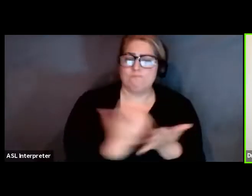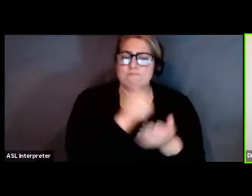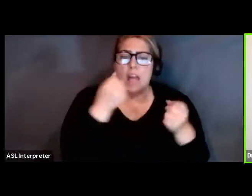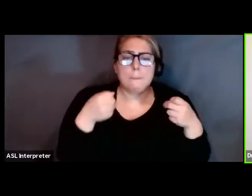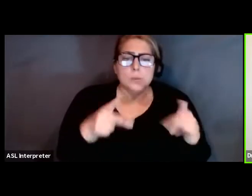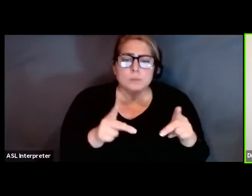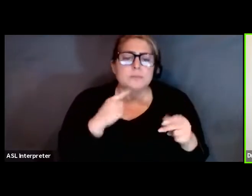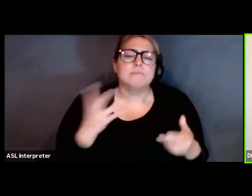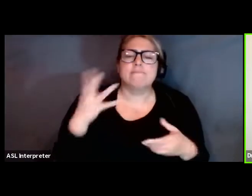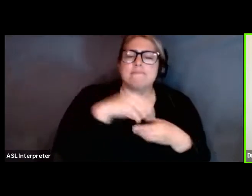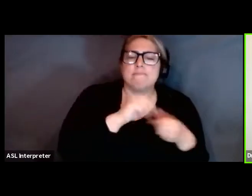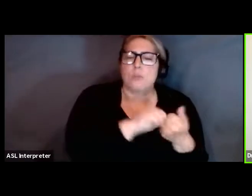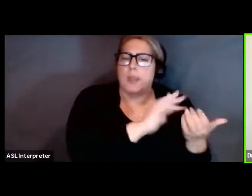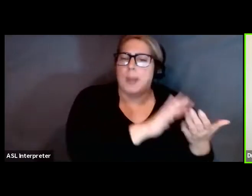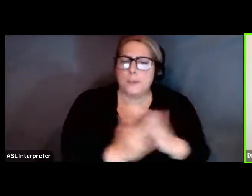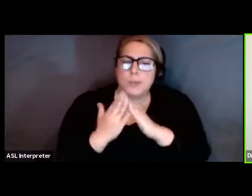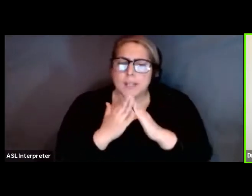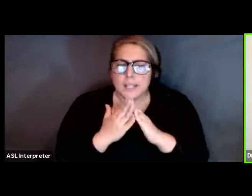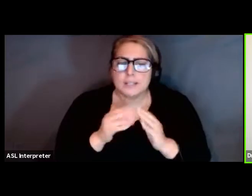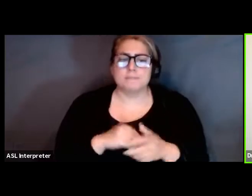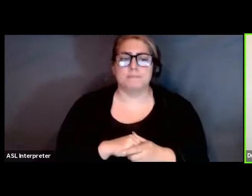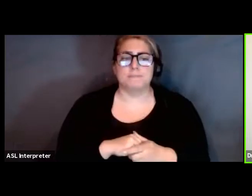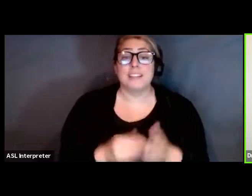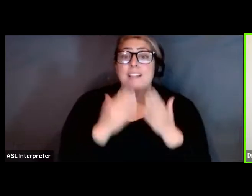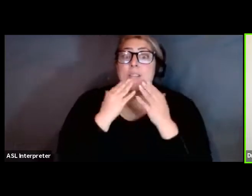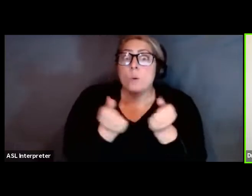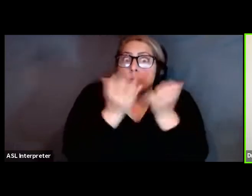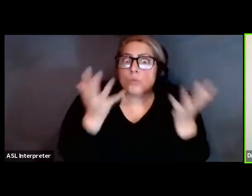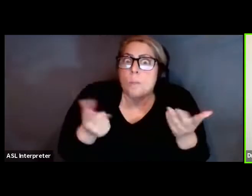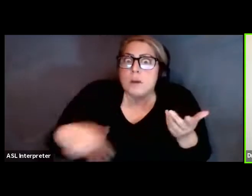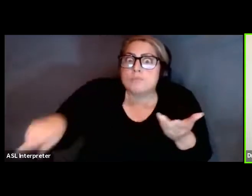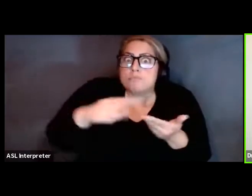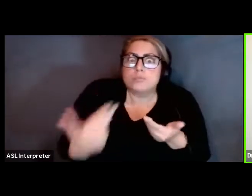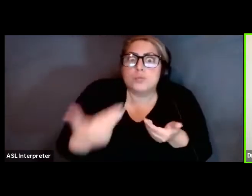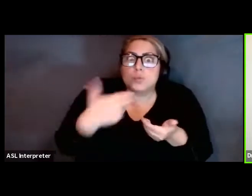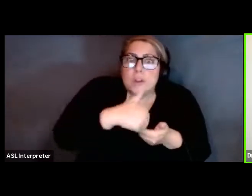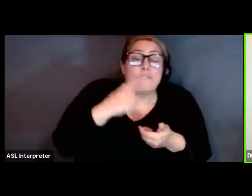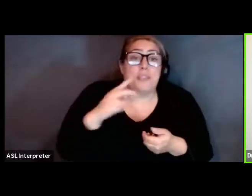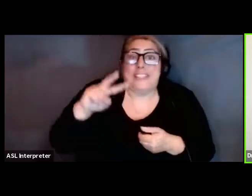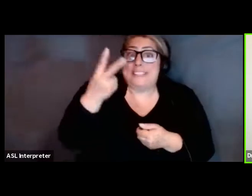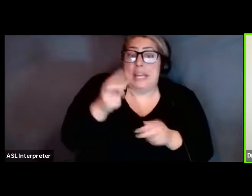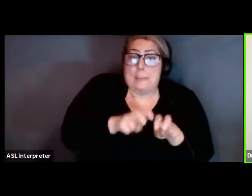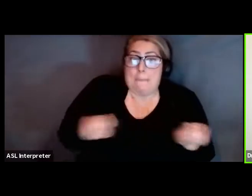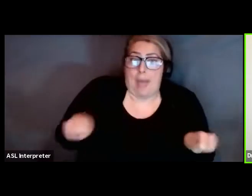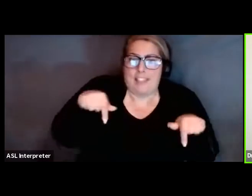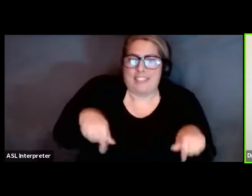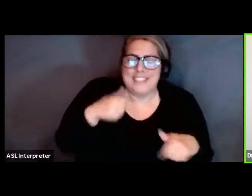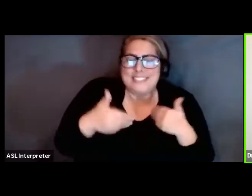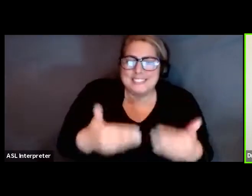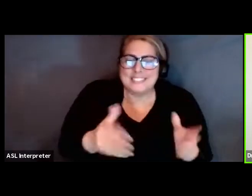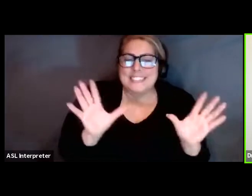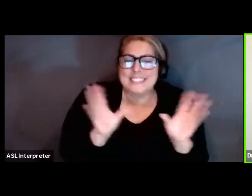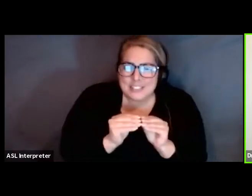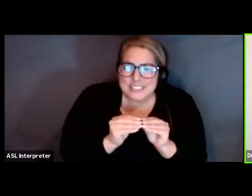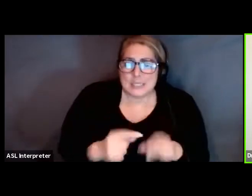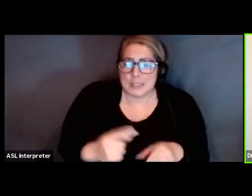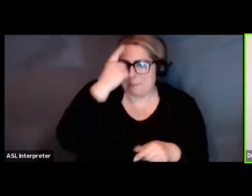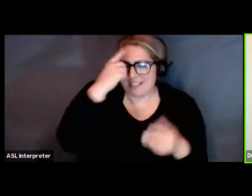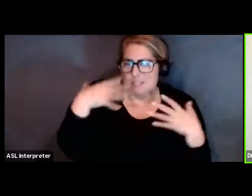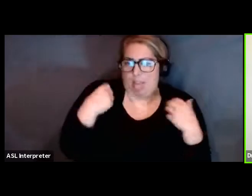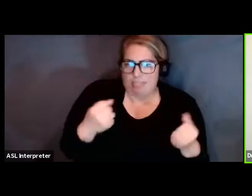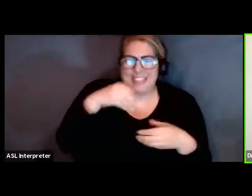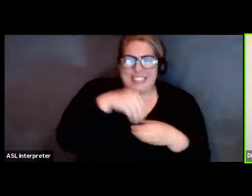in community. Thank you so much for joining us for the second panel in our series, Mental Health in